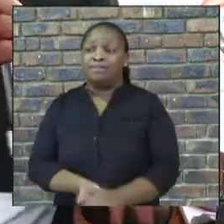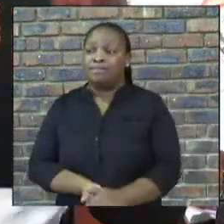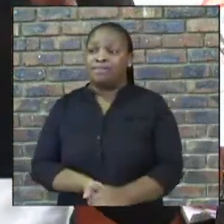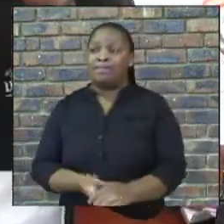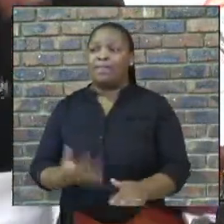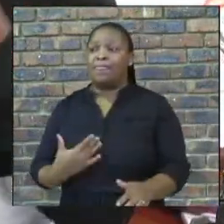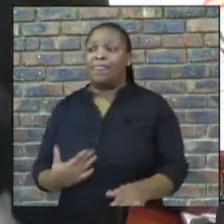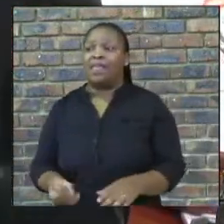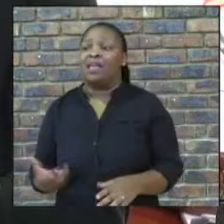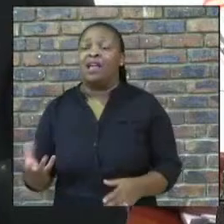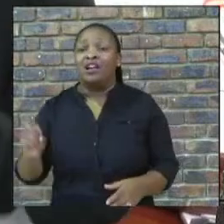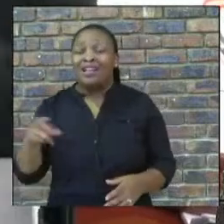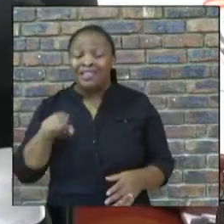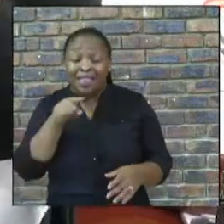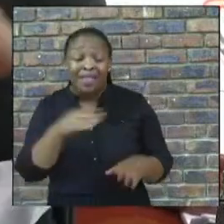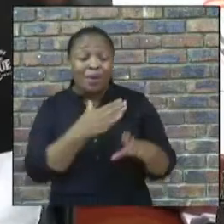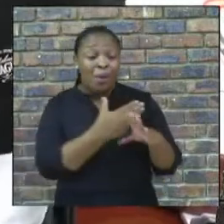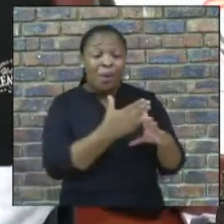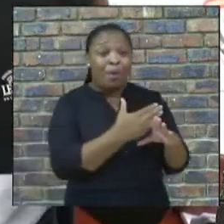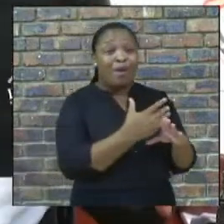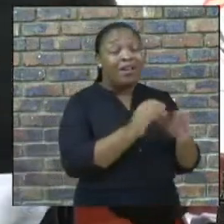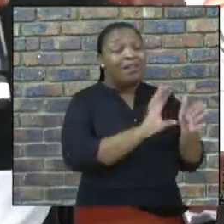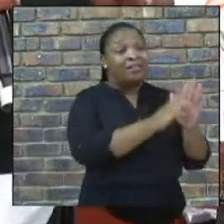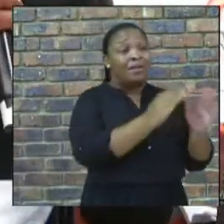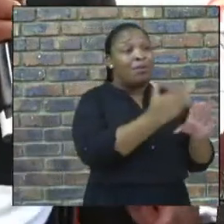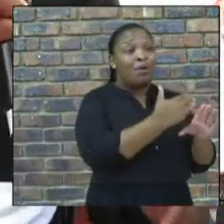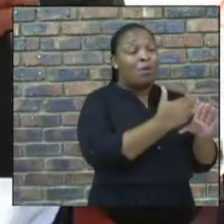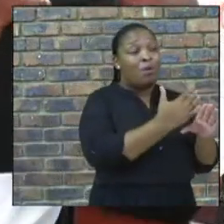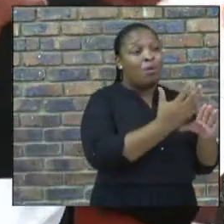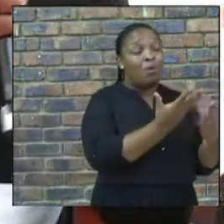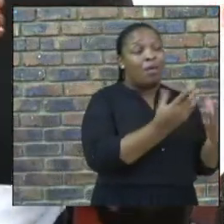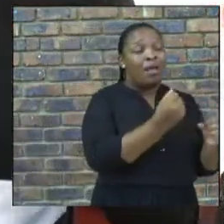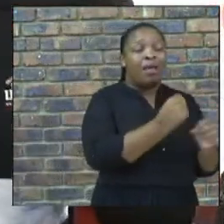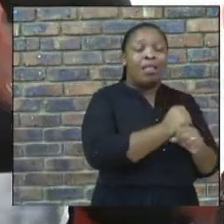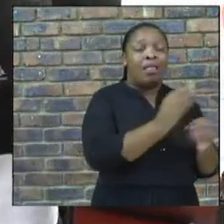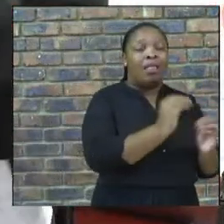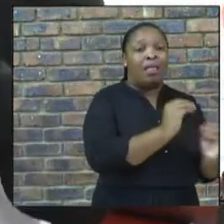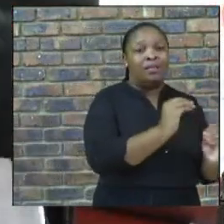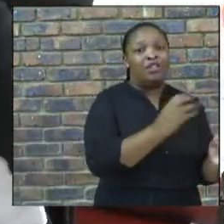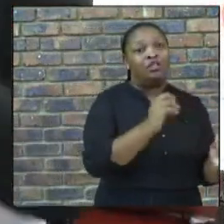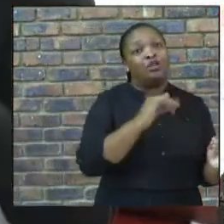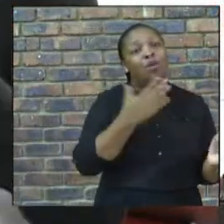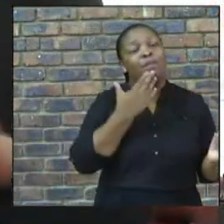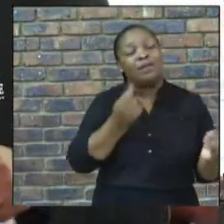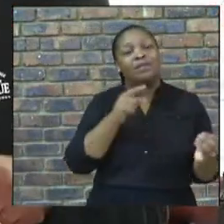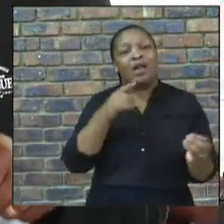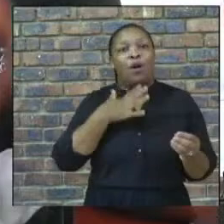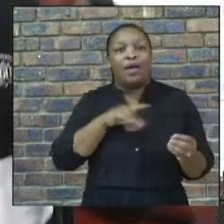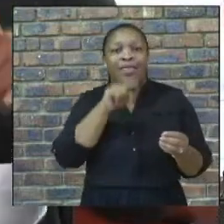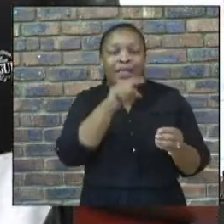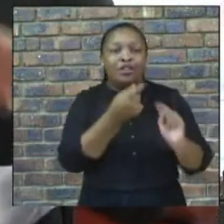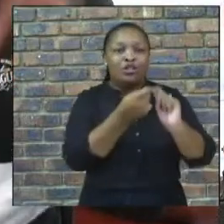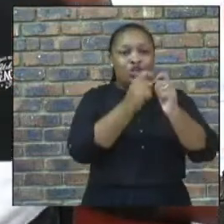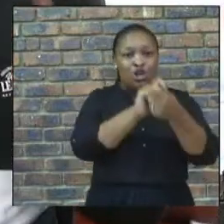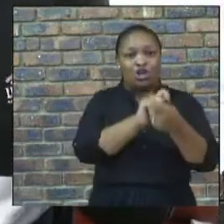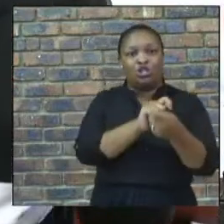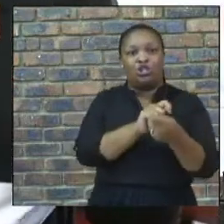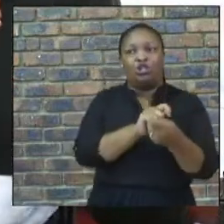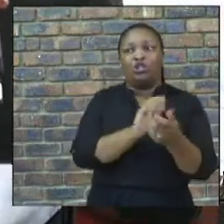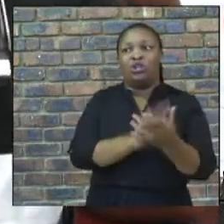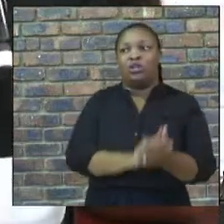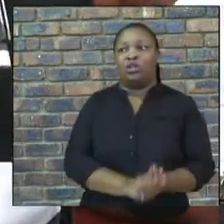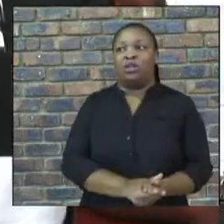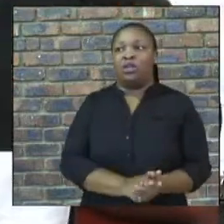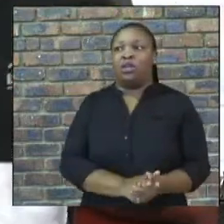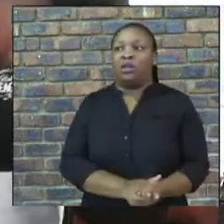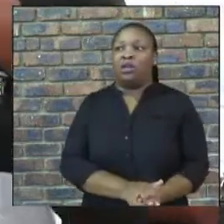And I think each and every one okhona la obuya ngaphasi kwe-government, even if ngasuka manje